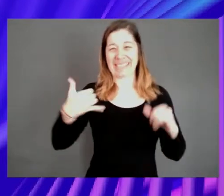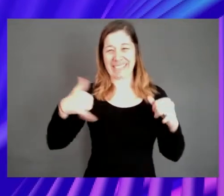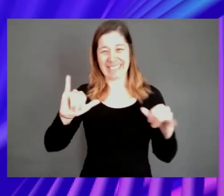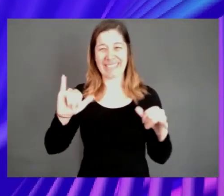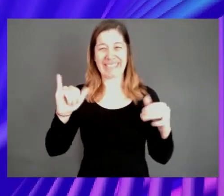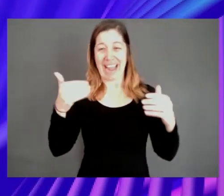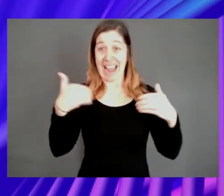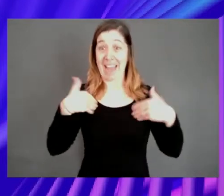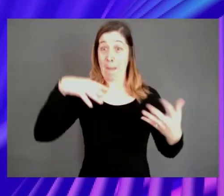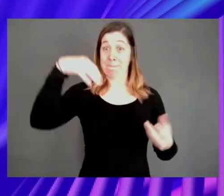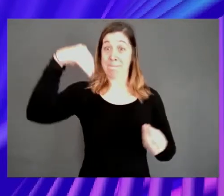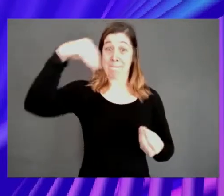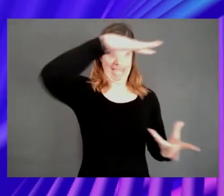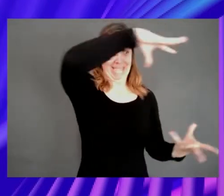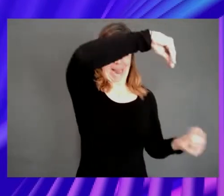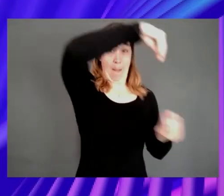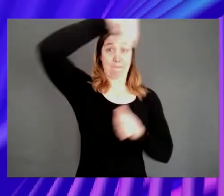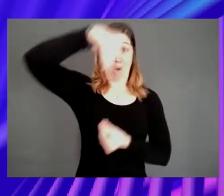here very quickly. boom.